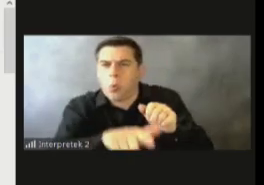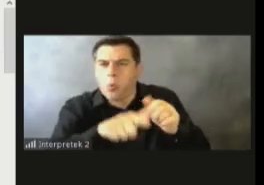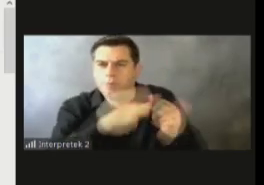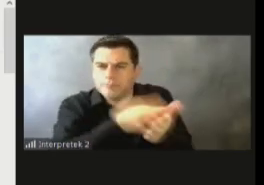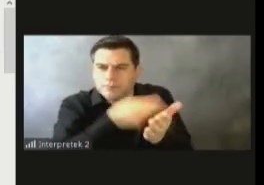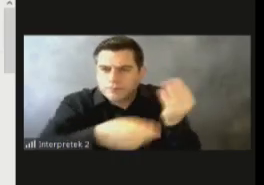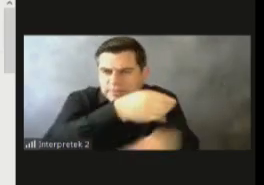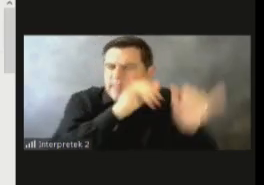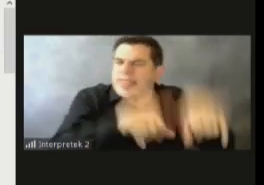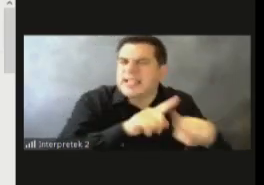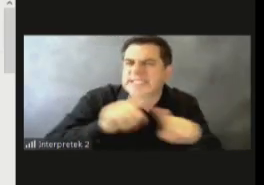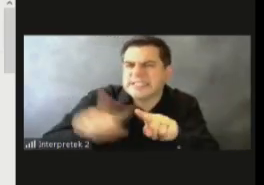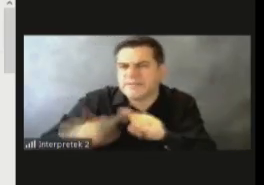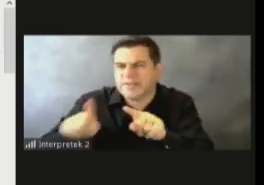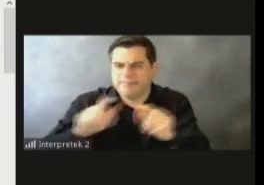federal dollars.